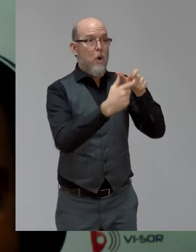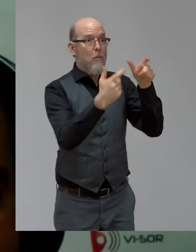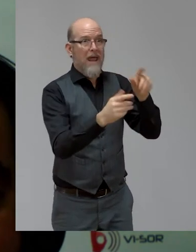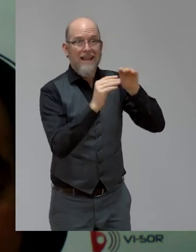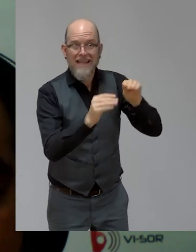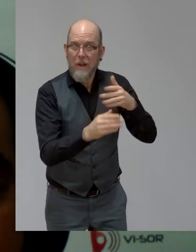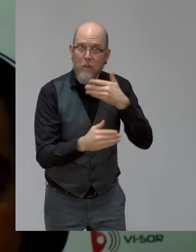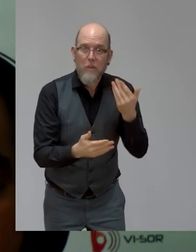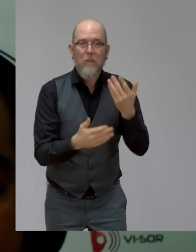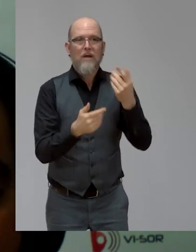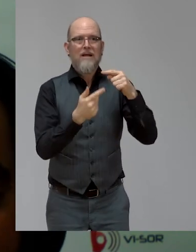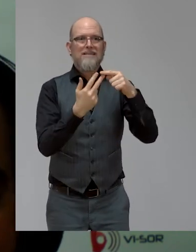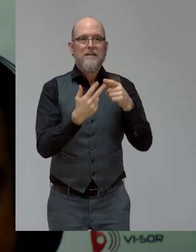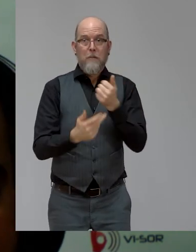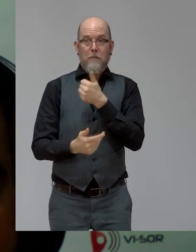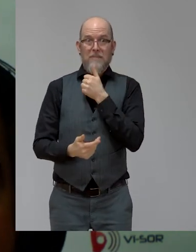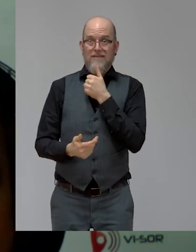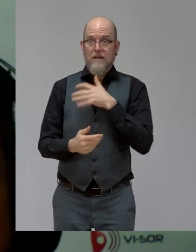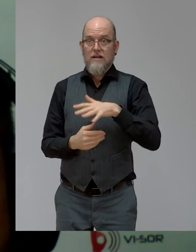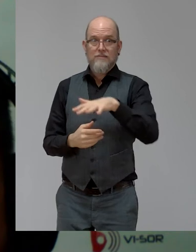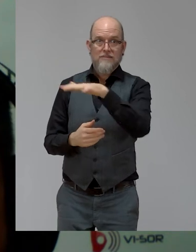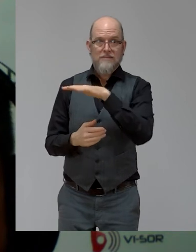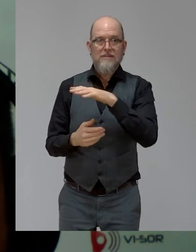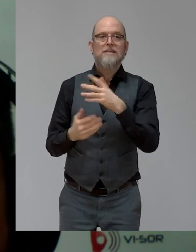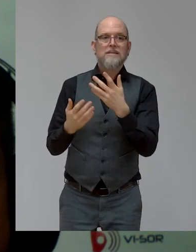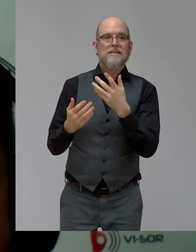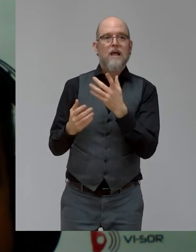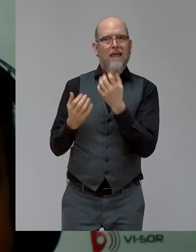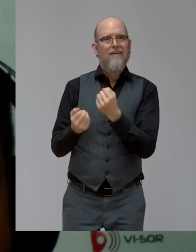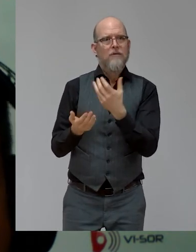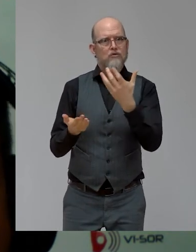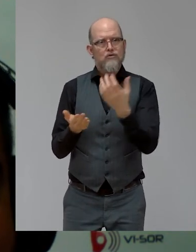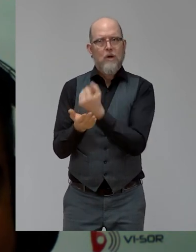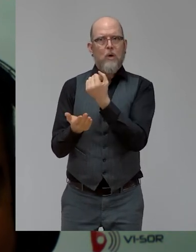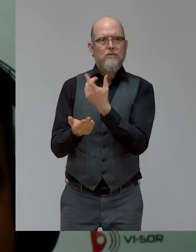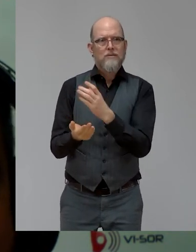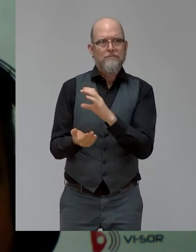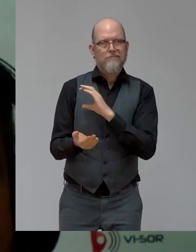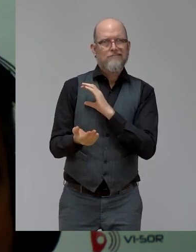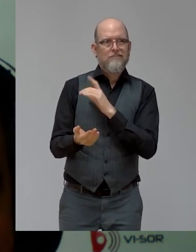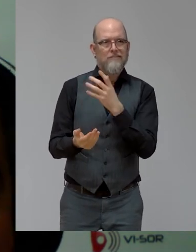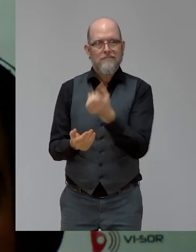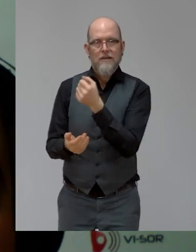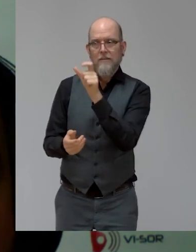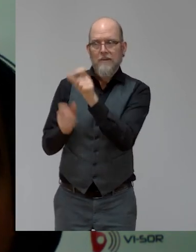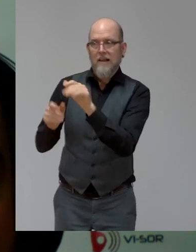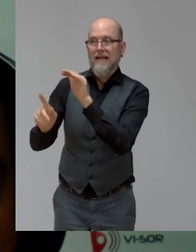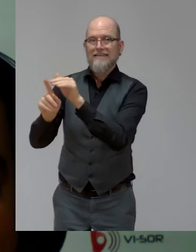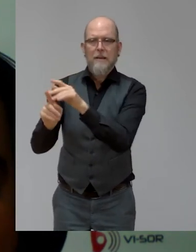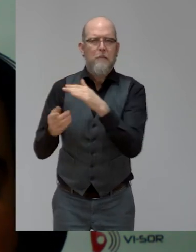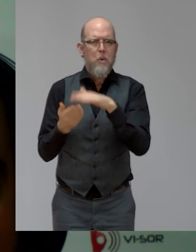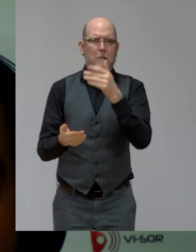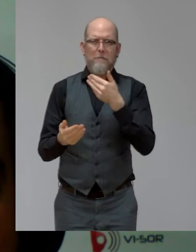in the possibility of reaching more people due to its position and recognition in society. Additionally,